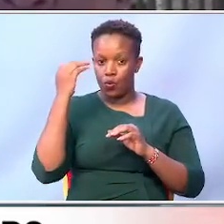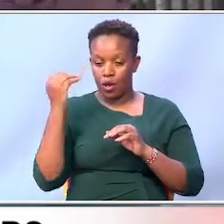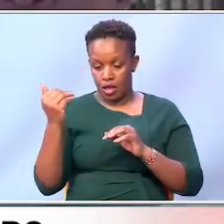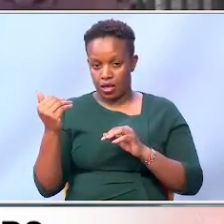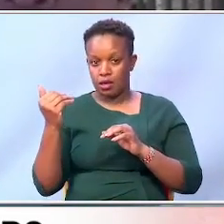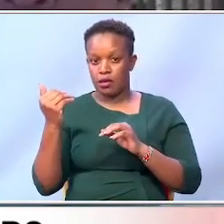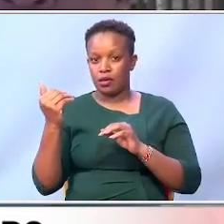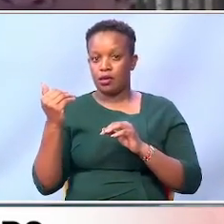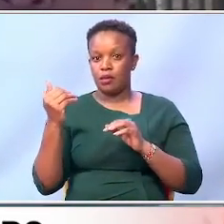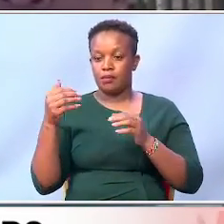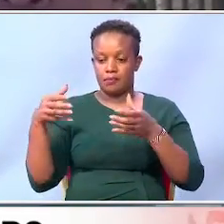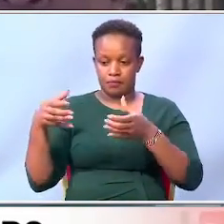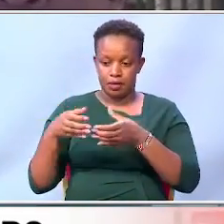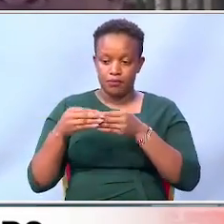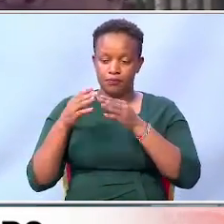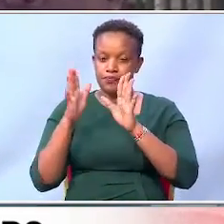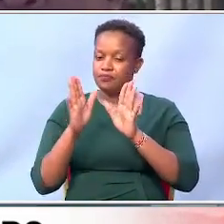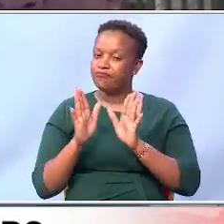the supreme